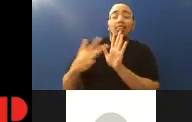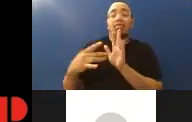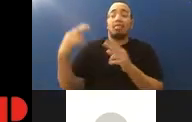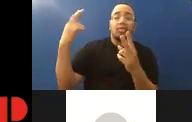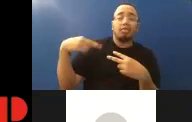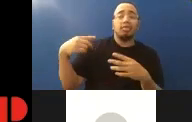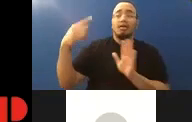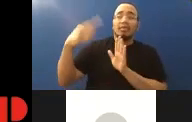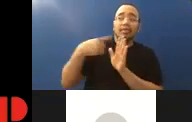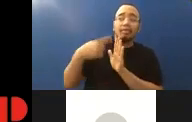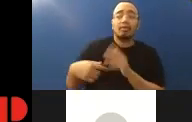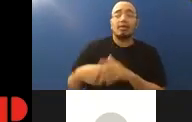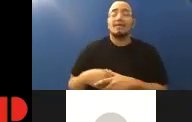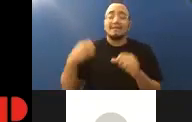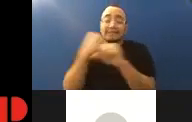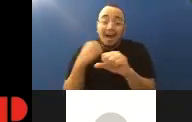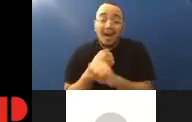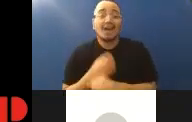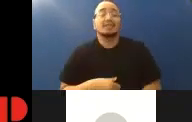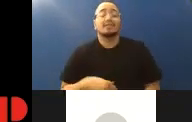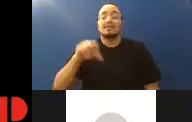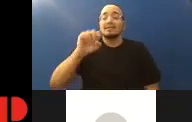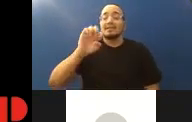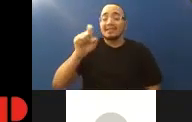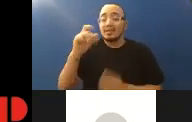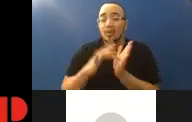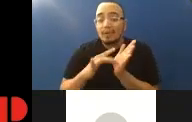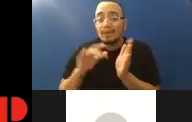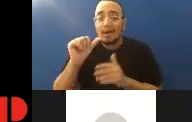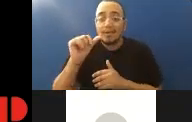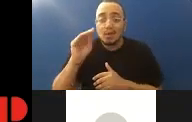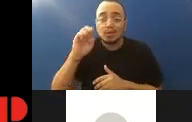I've experienced sexual abuse due to that. When I was younger,